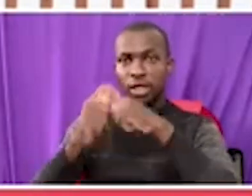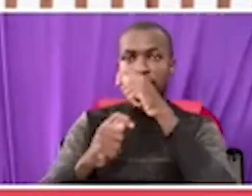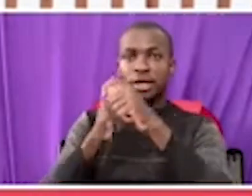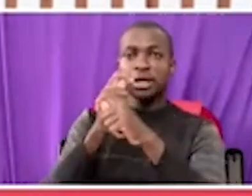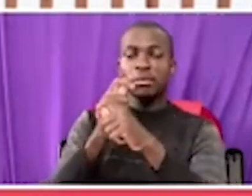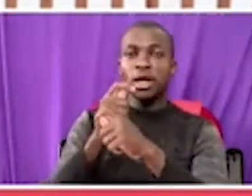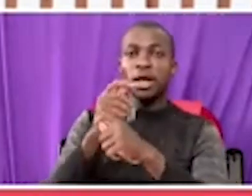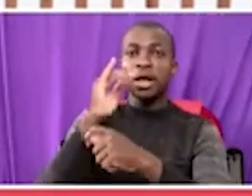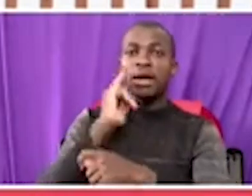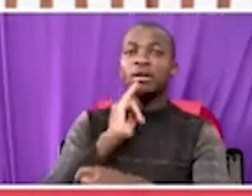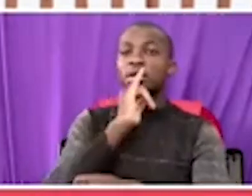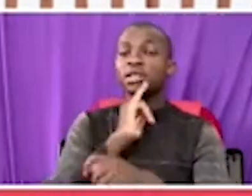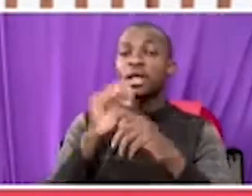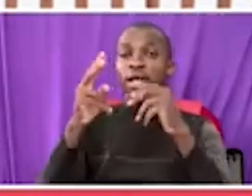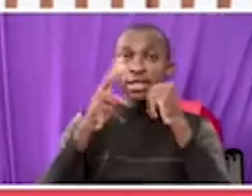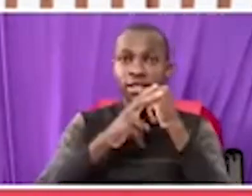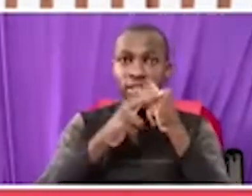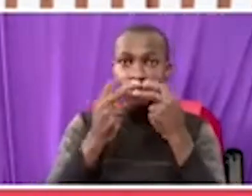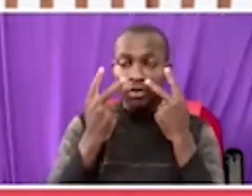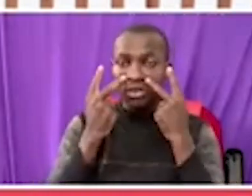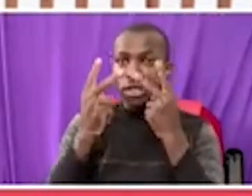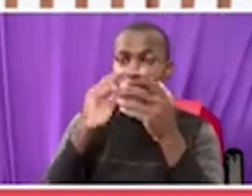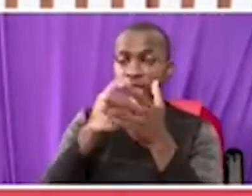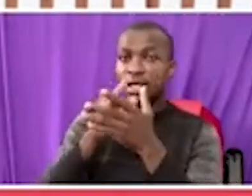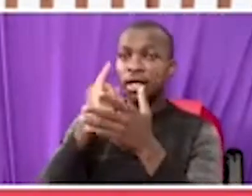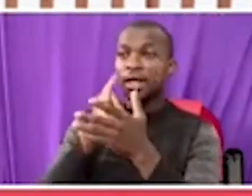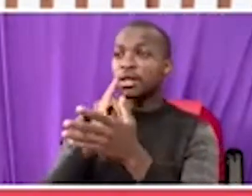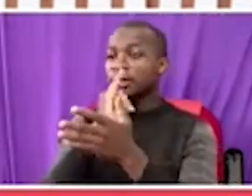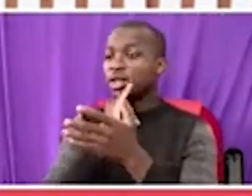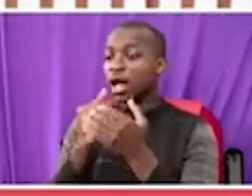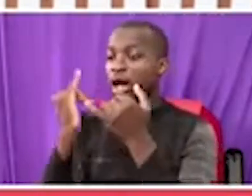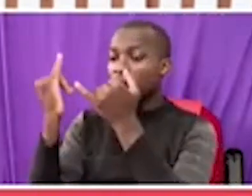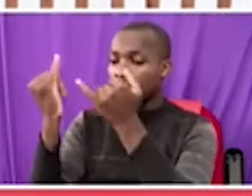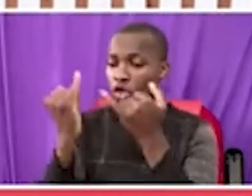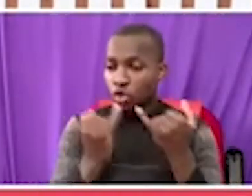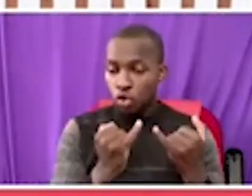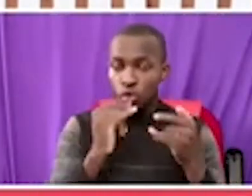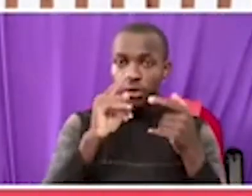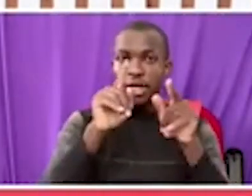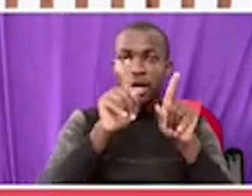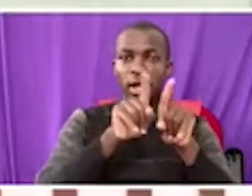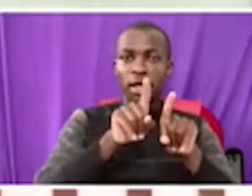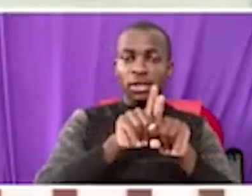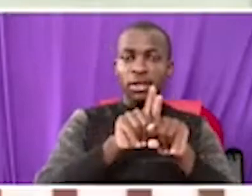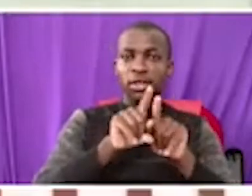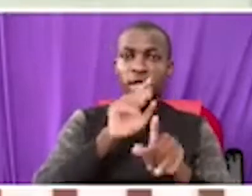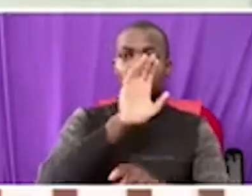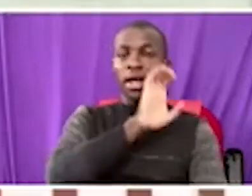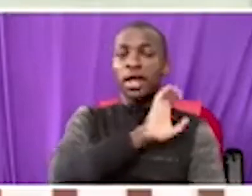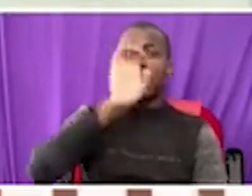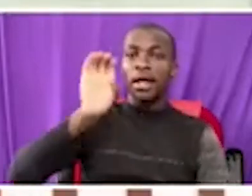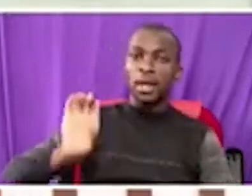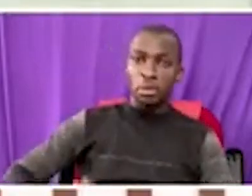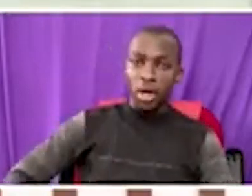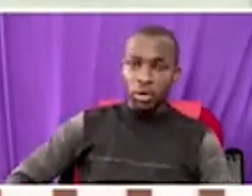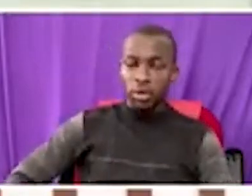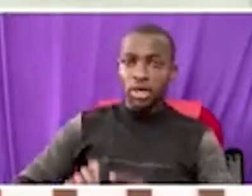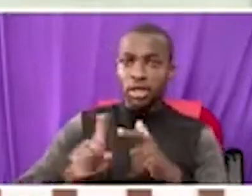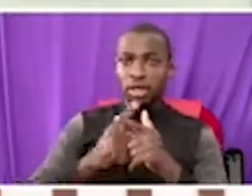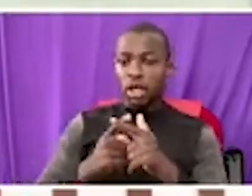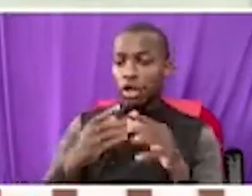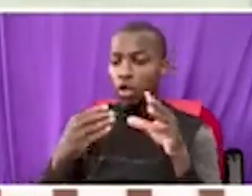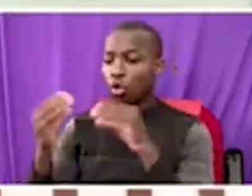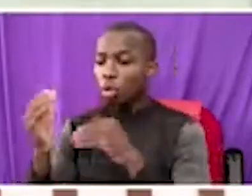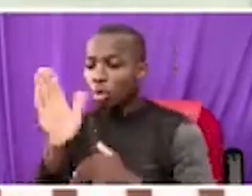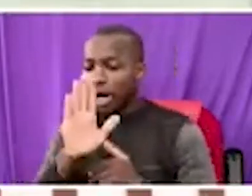when you begin to realize that the Messiah is being introduced as Emmanuel. And then you go back to